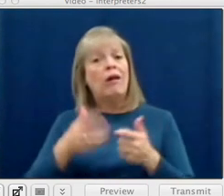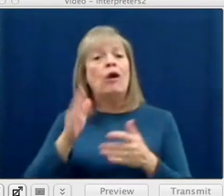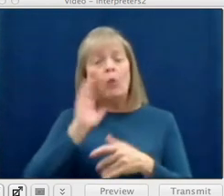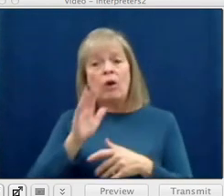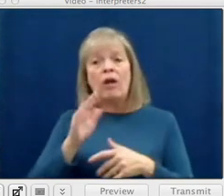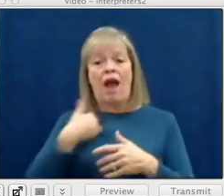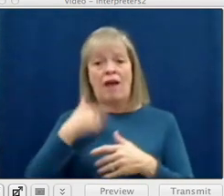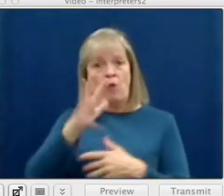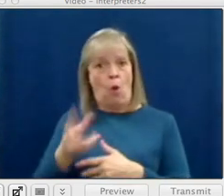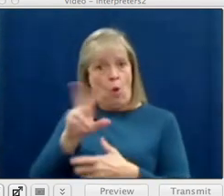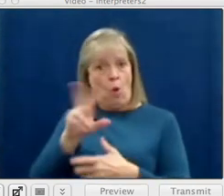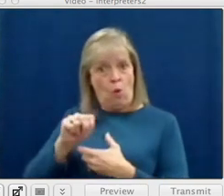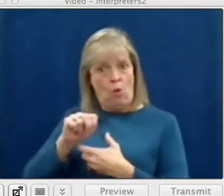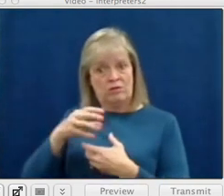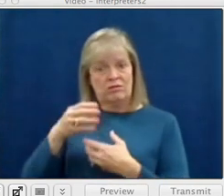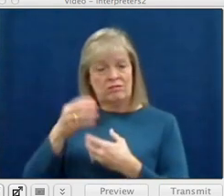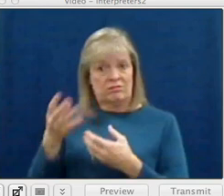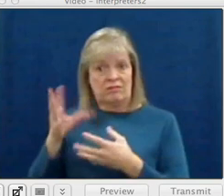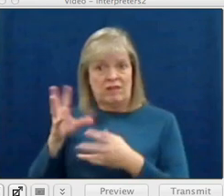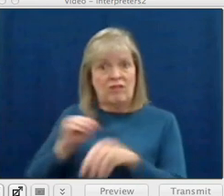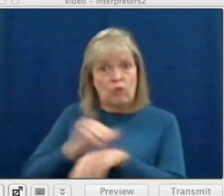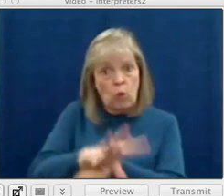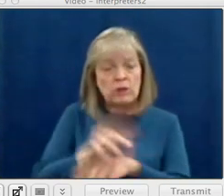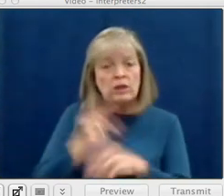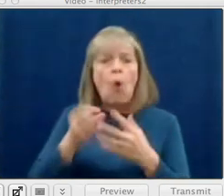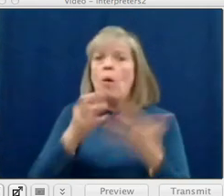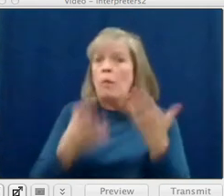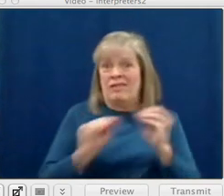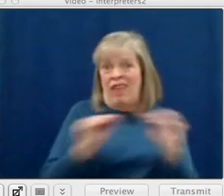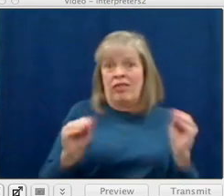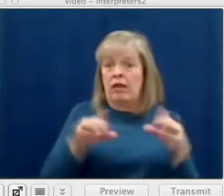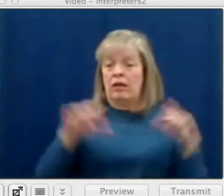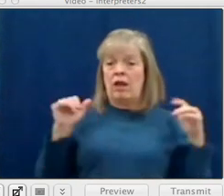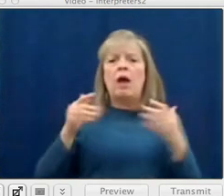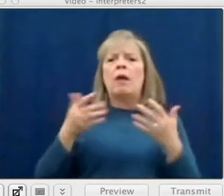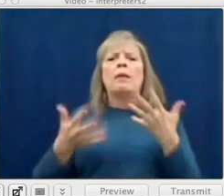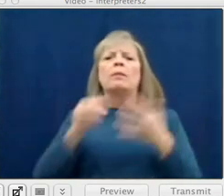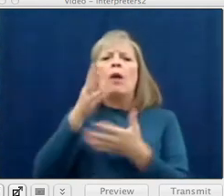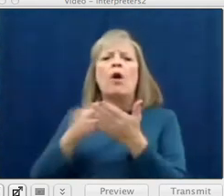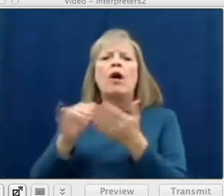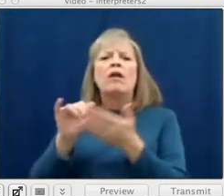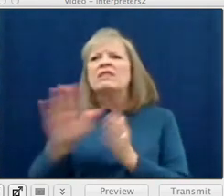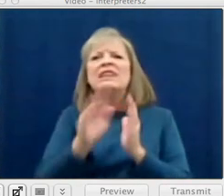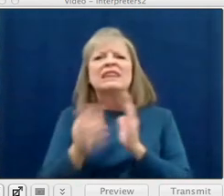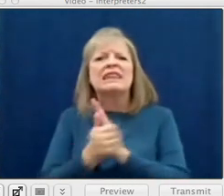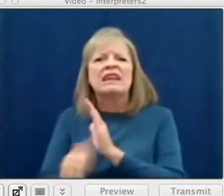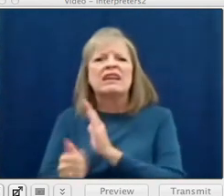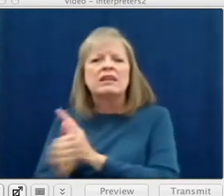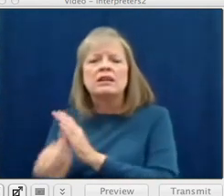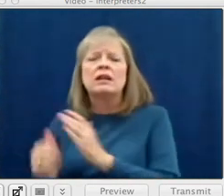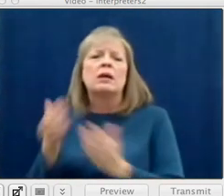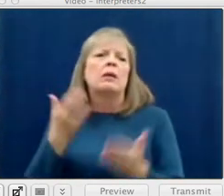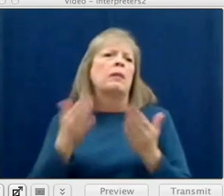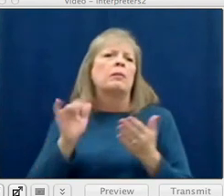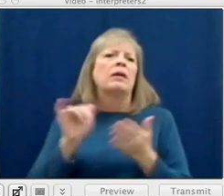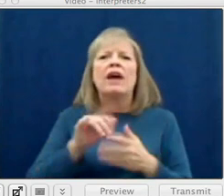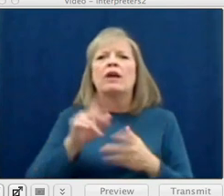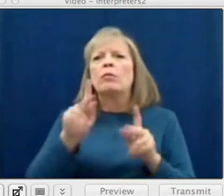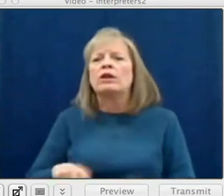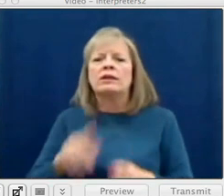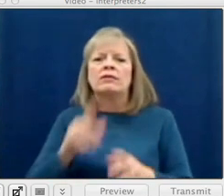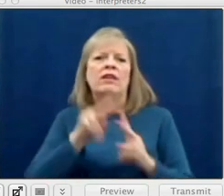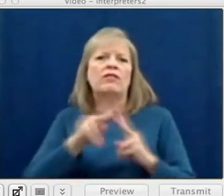sort of outside of the technical skill aspect. It might be a personal characteristic, patience, energy and excitement,